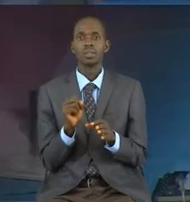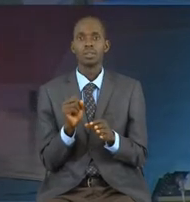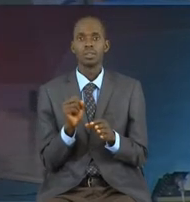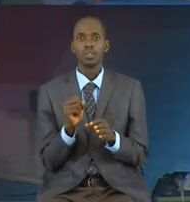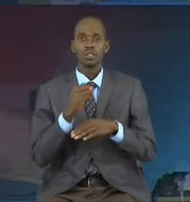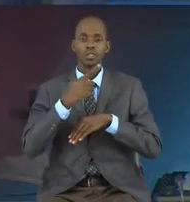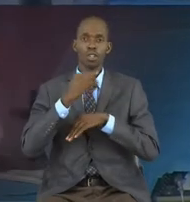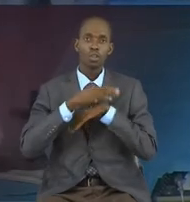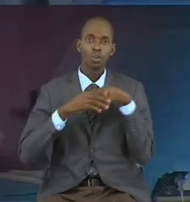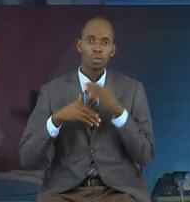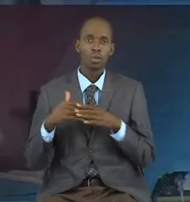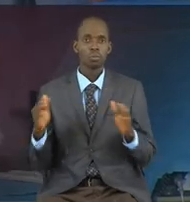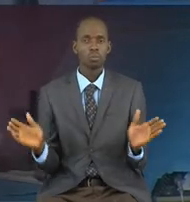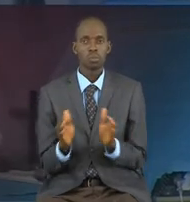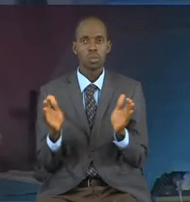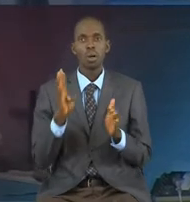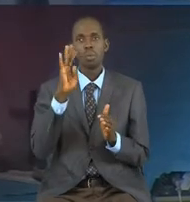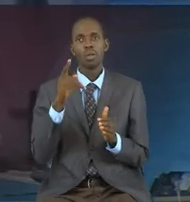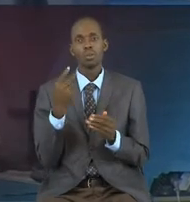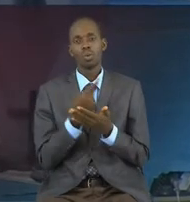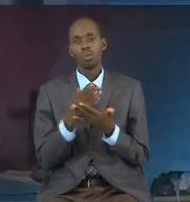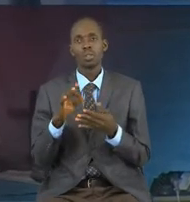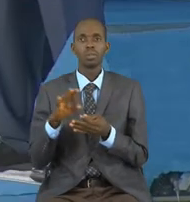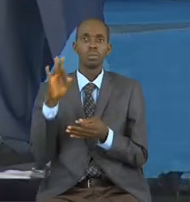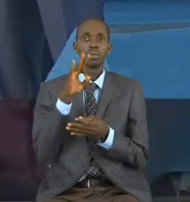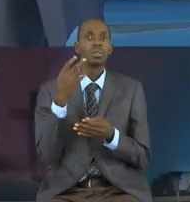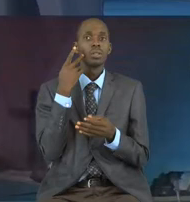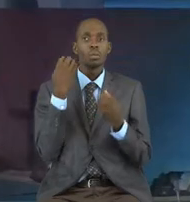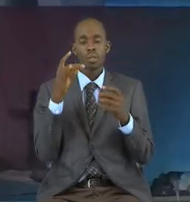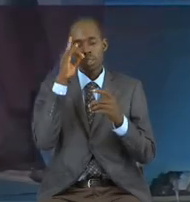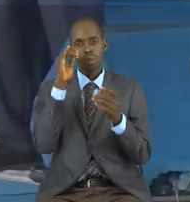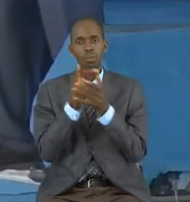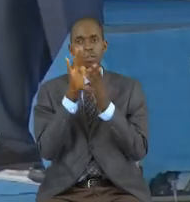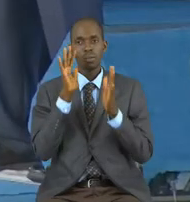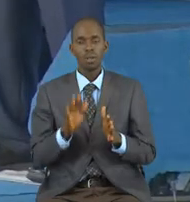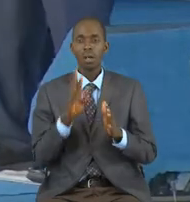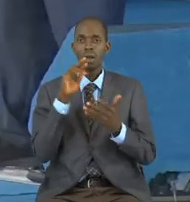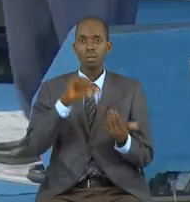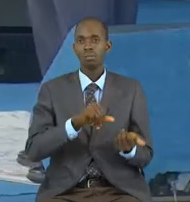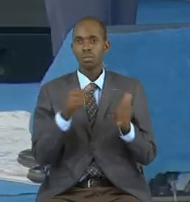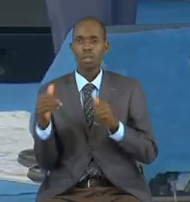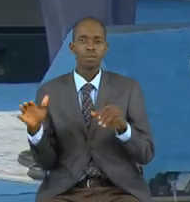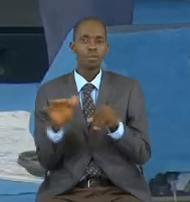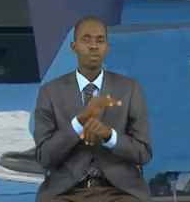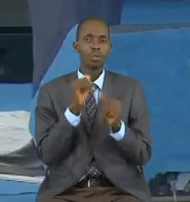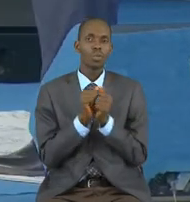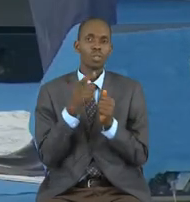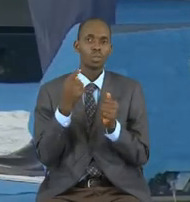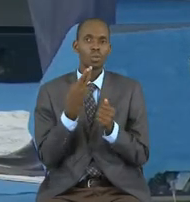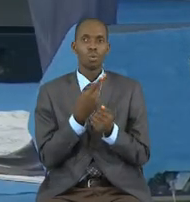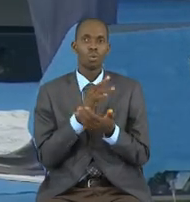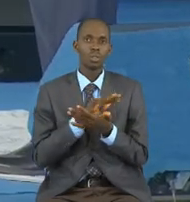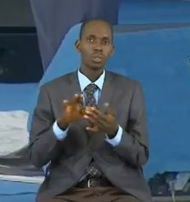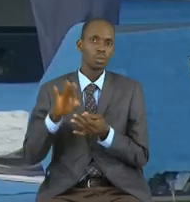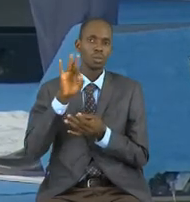are immersed, they are filled, they are saturated with the Holy Ghost. They come to a little